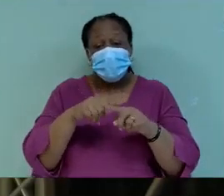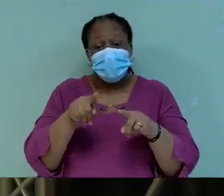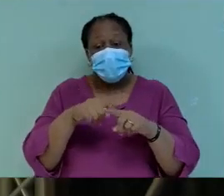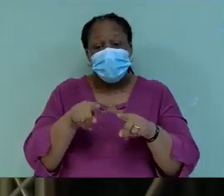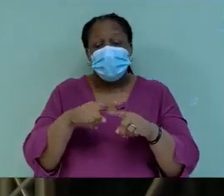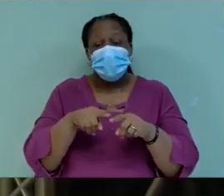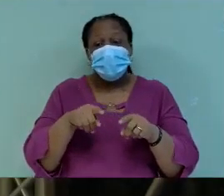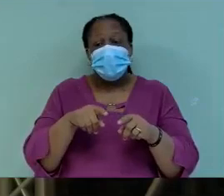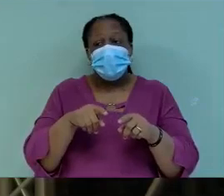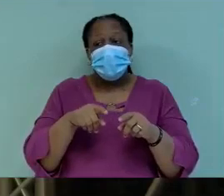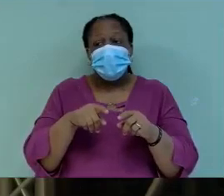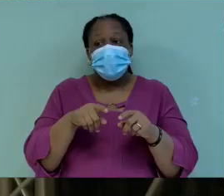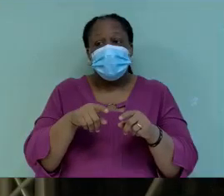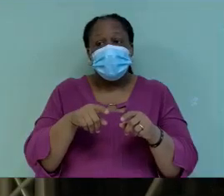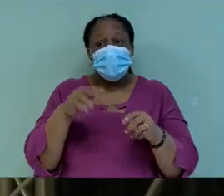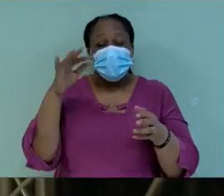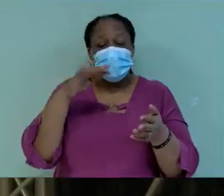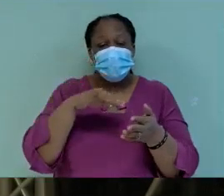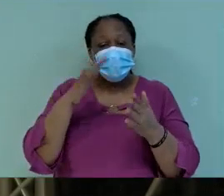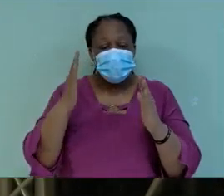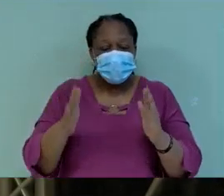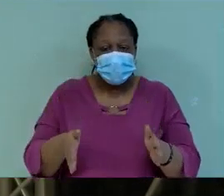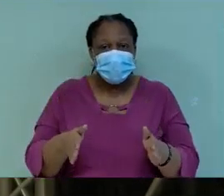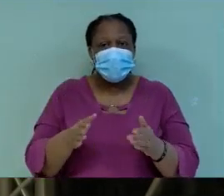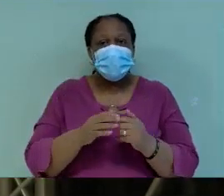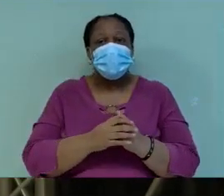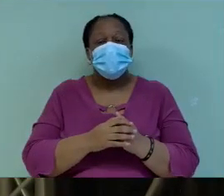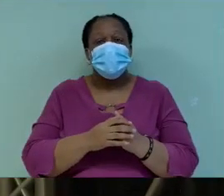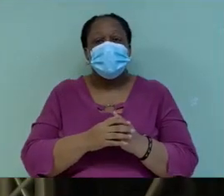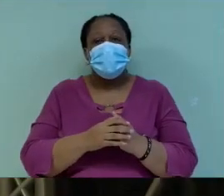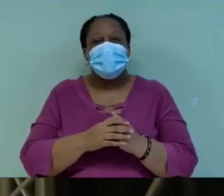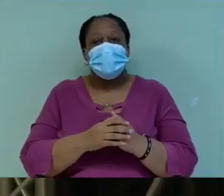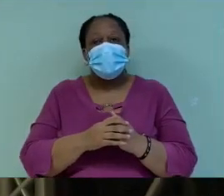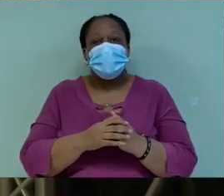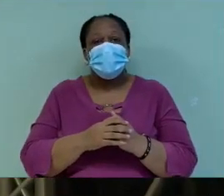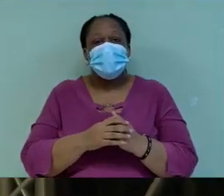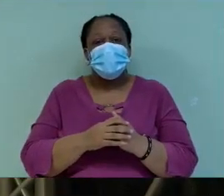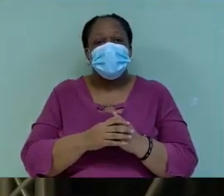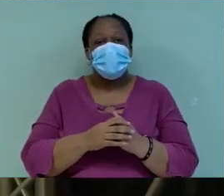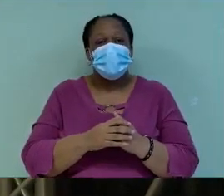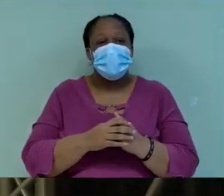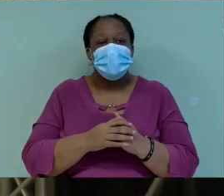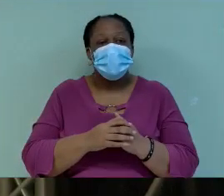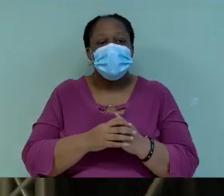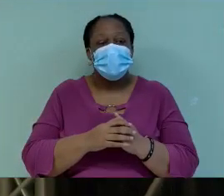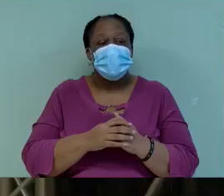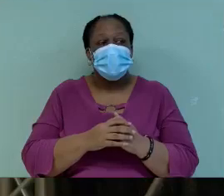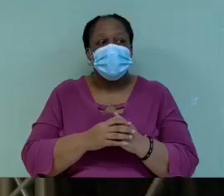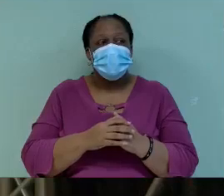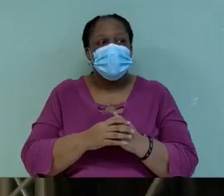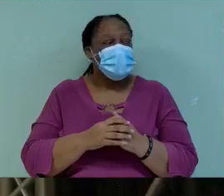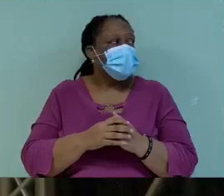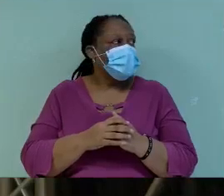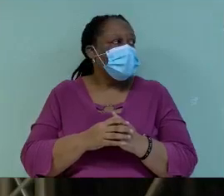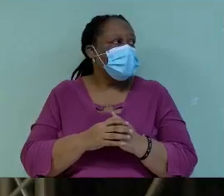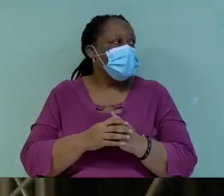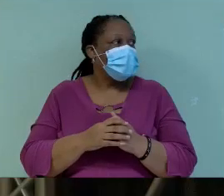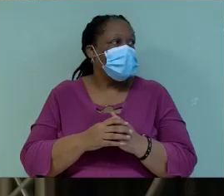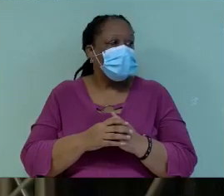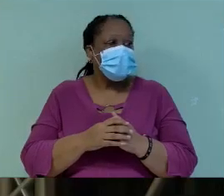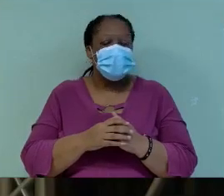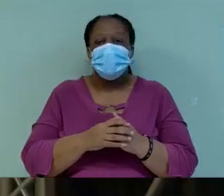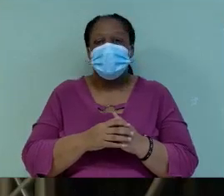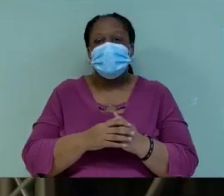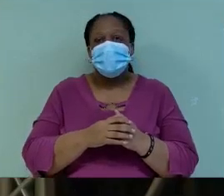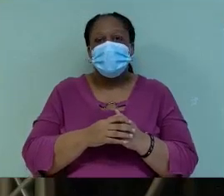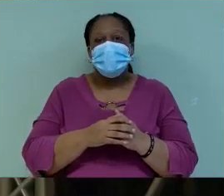nice gift from the students along with a big bucket of fruits. I thought it was for me, but then they